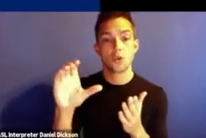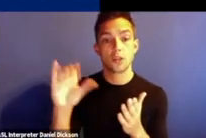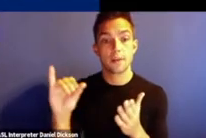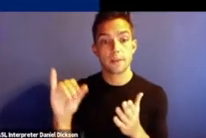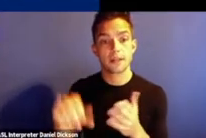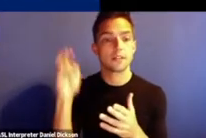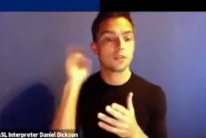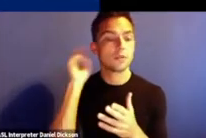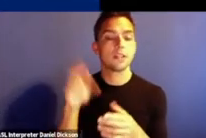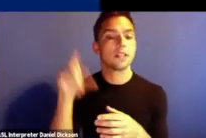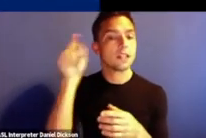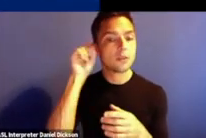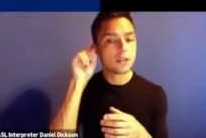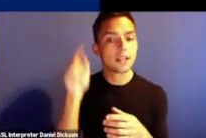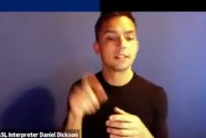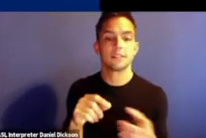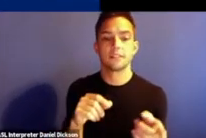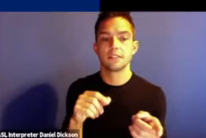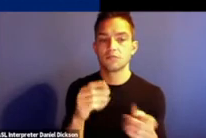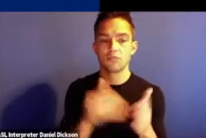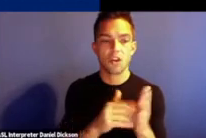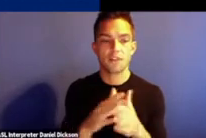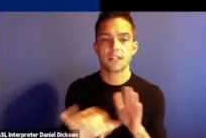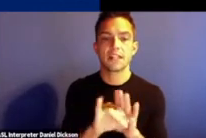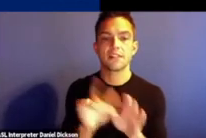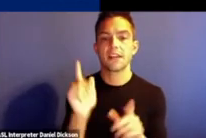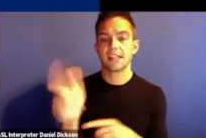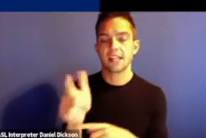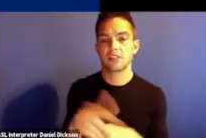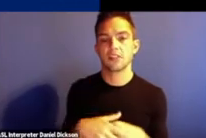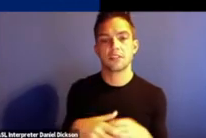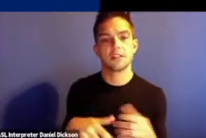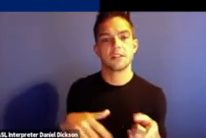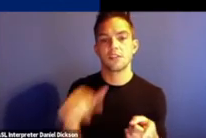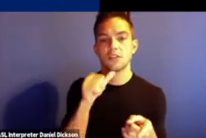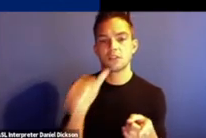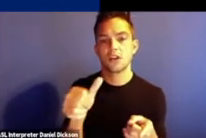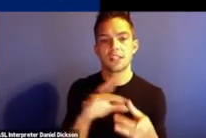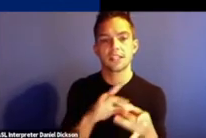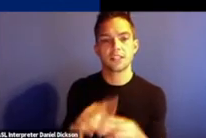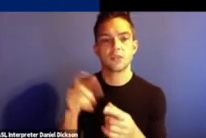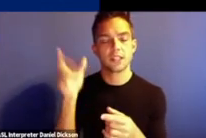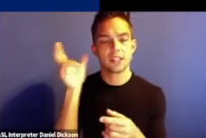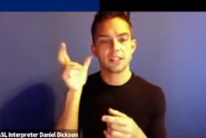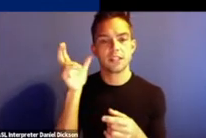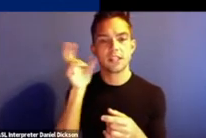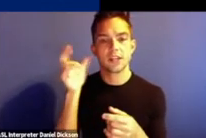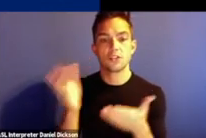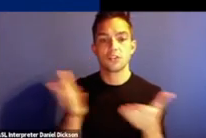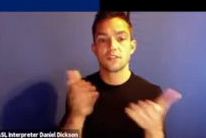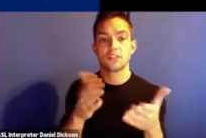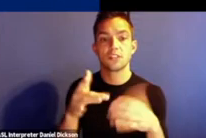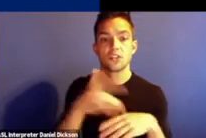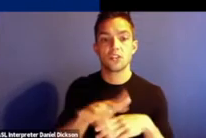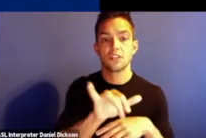or hearing aids. However, they're often identified later, and they're not linked to hearing services as early as children